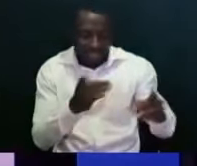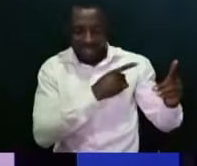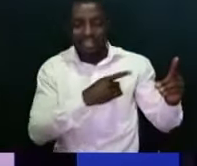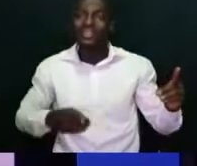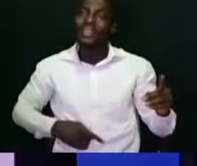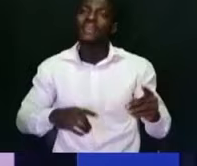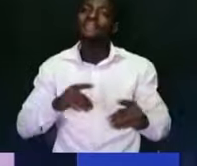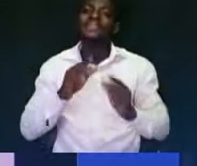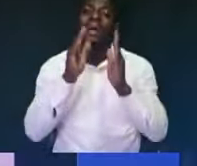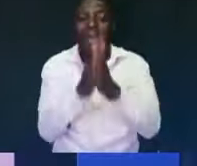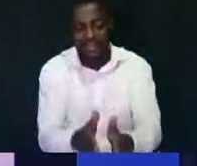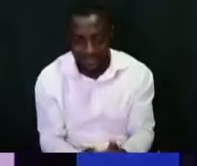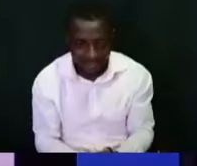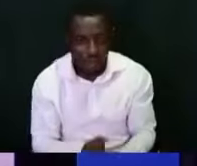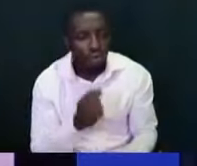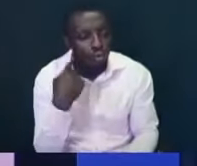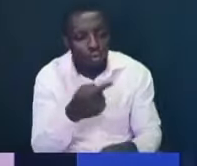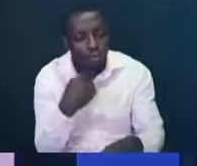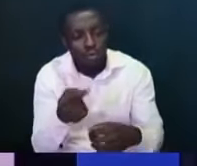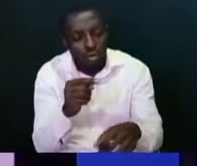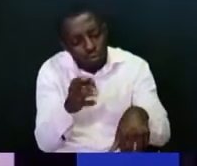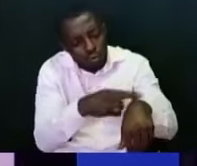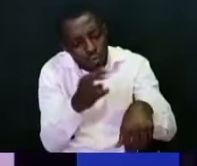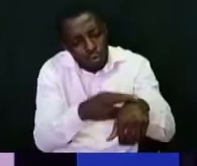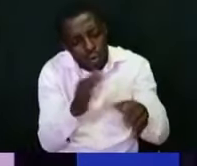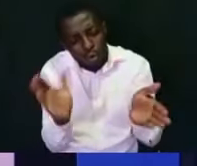who is God besides the